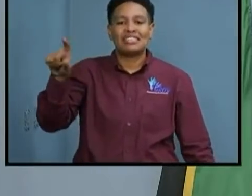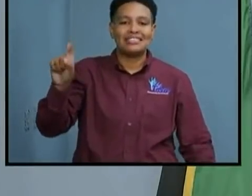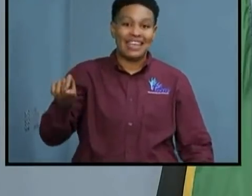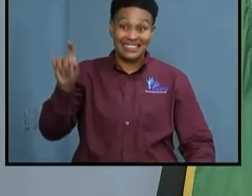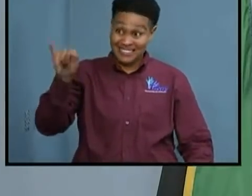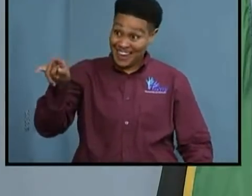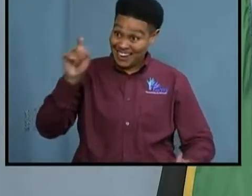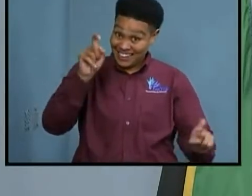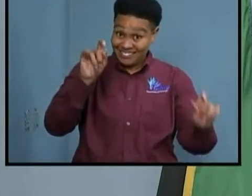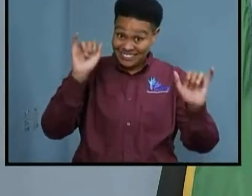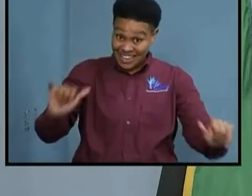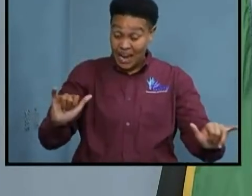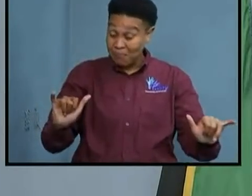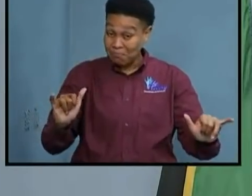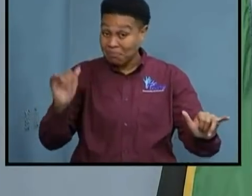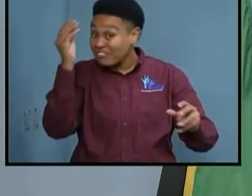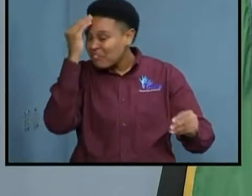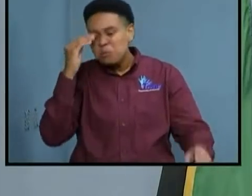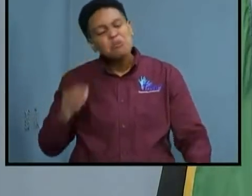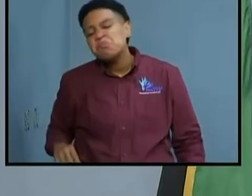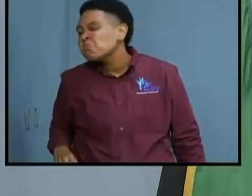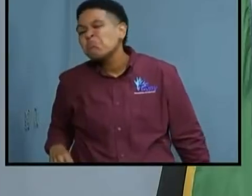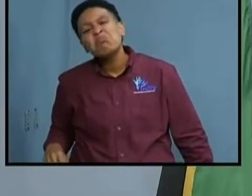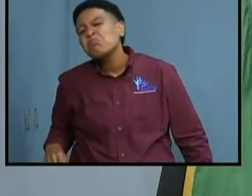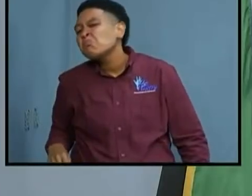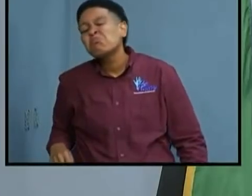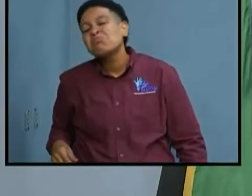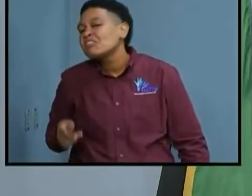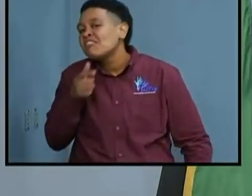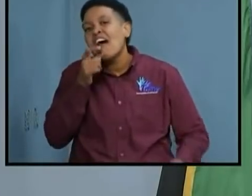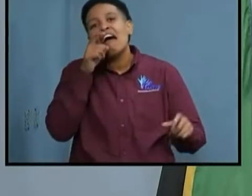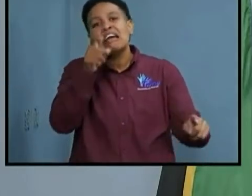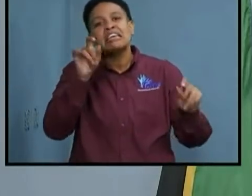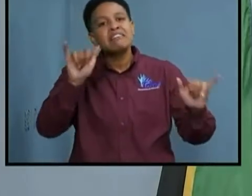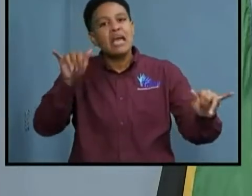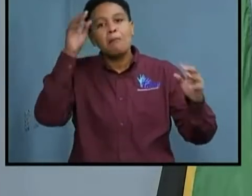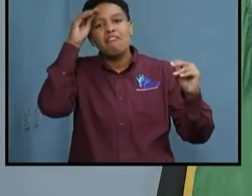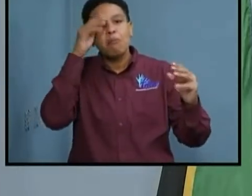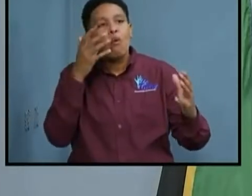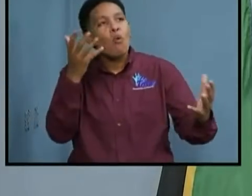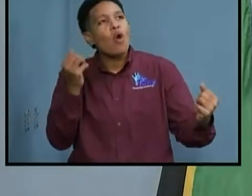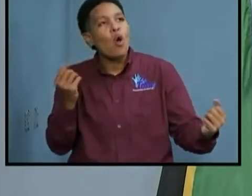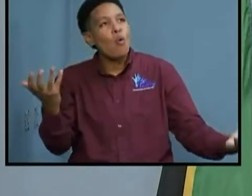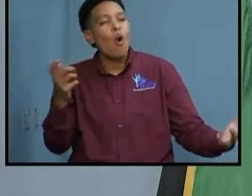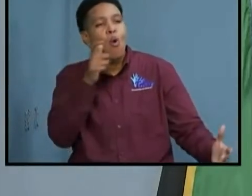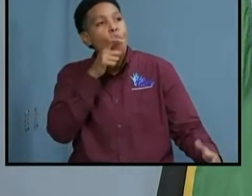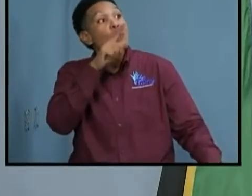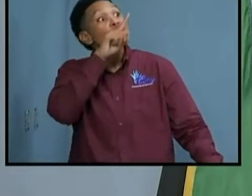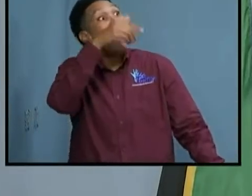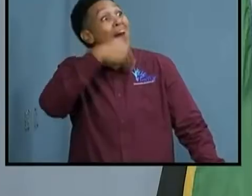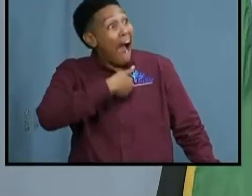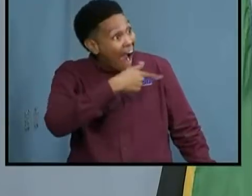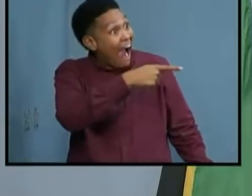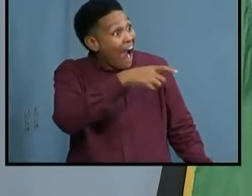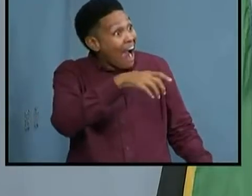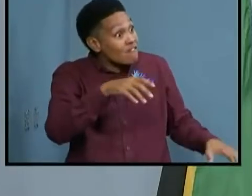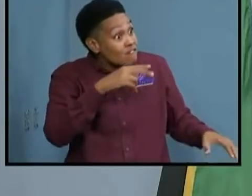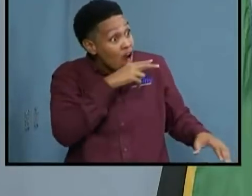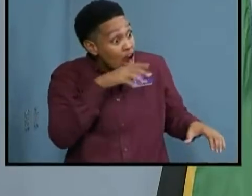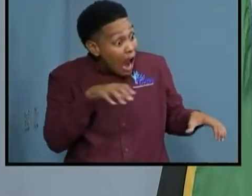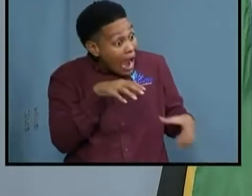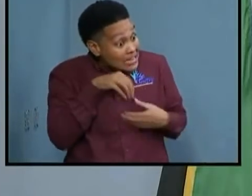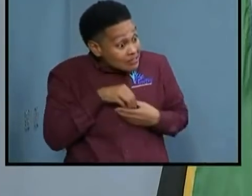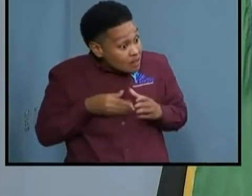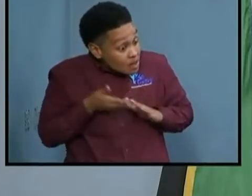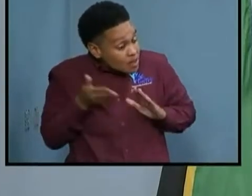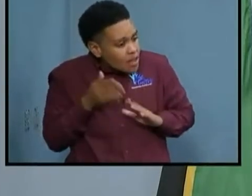not give the same information that we want to get as it relates to who actually has the virus active in them.